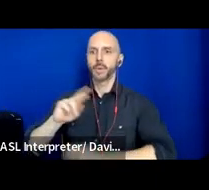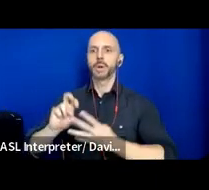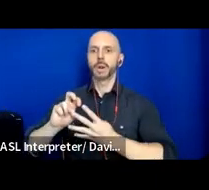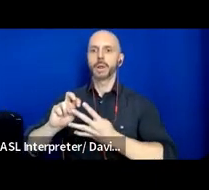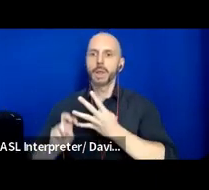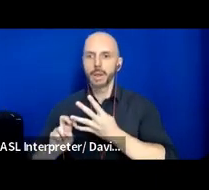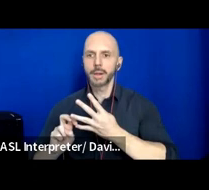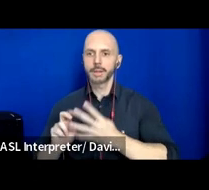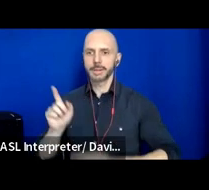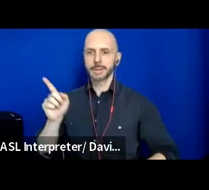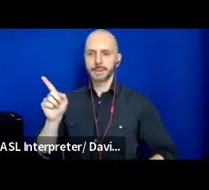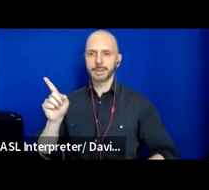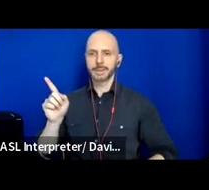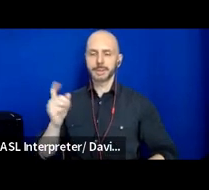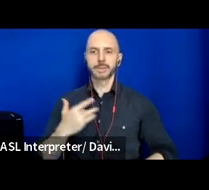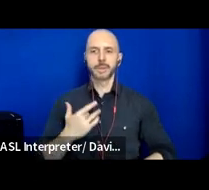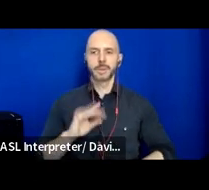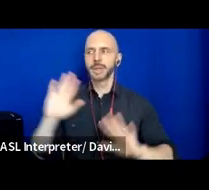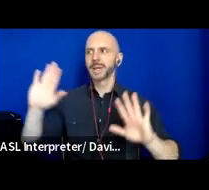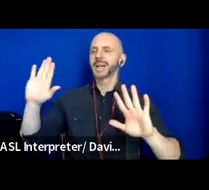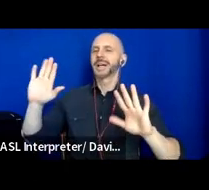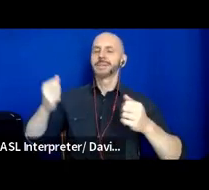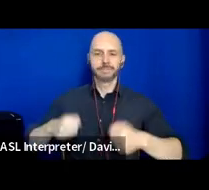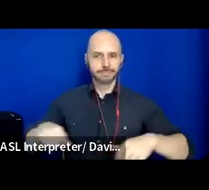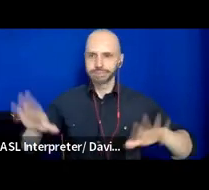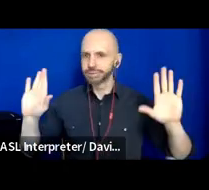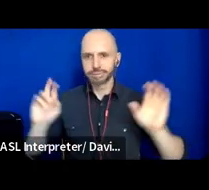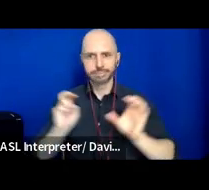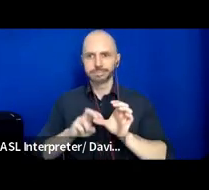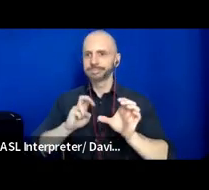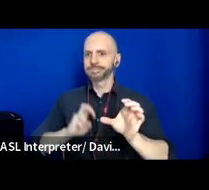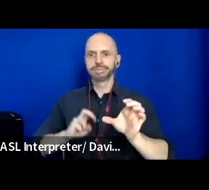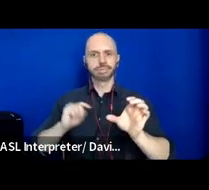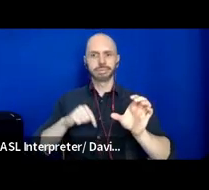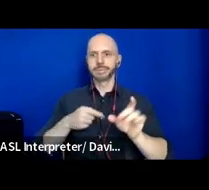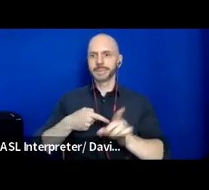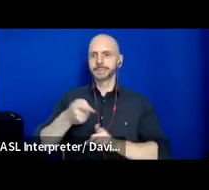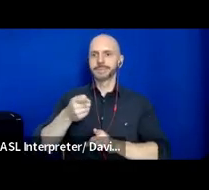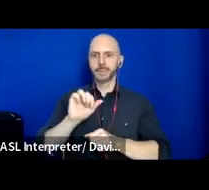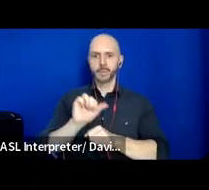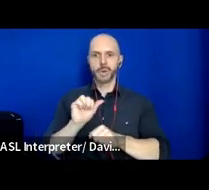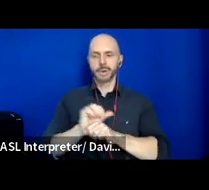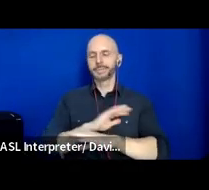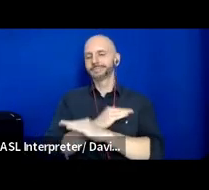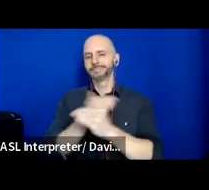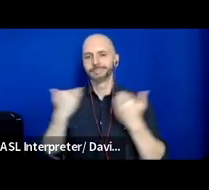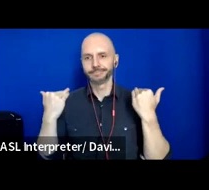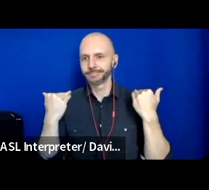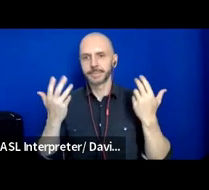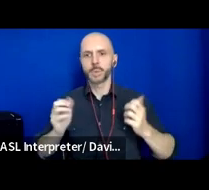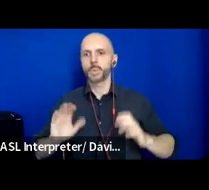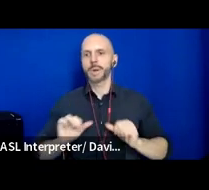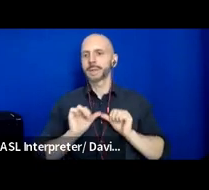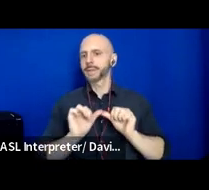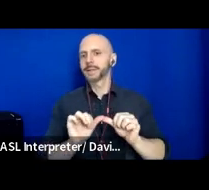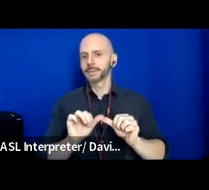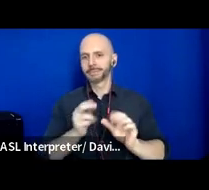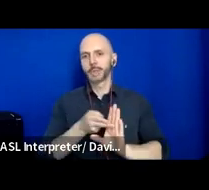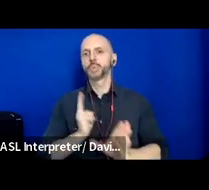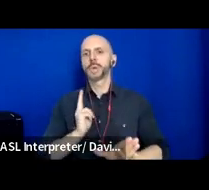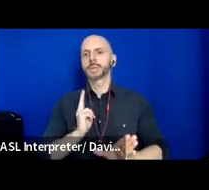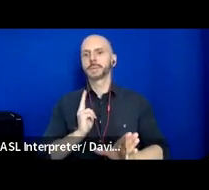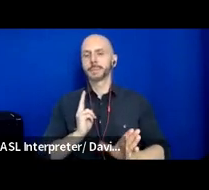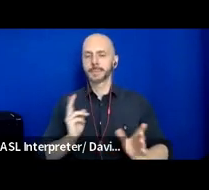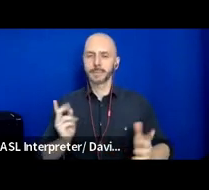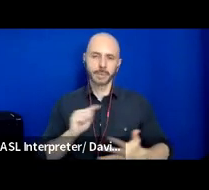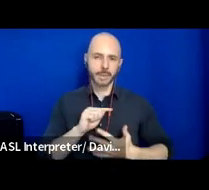themselves, self-selecting out of the industry, right? So, and then how we interact, as you can see, the bottom right. So, again,